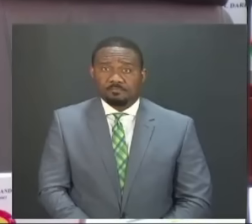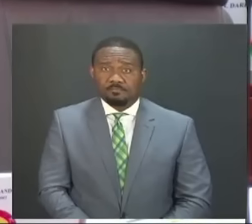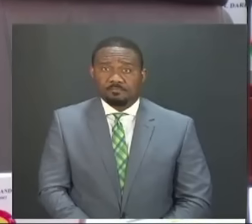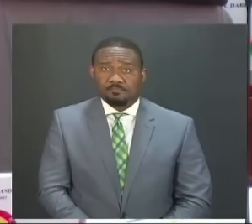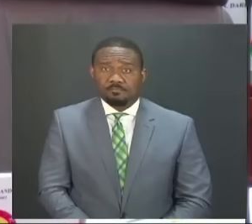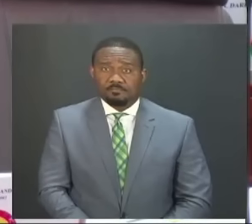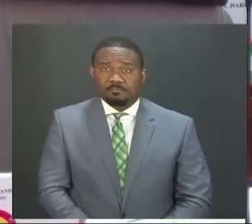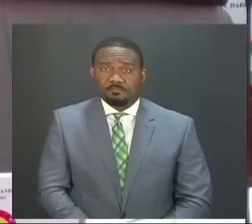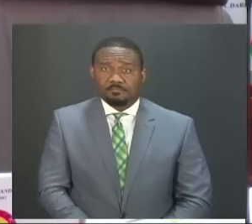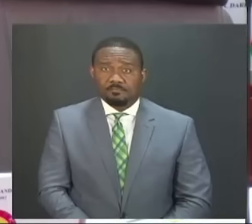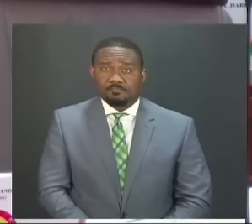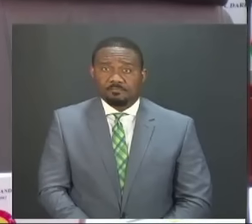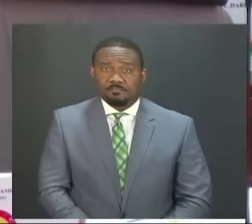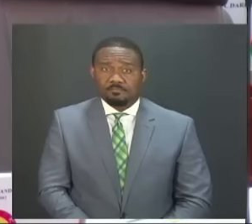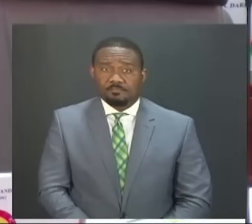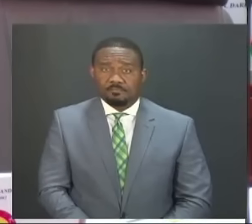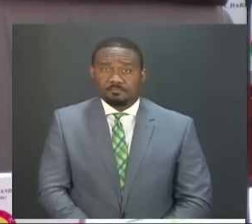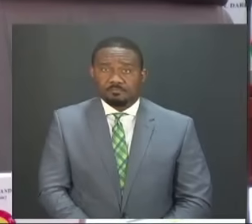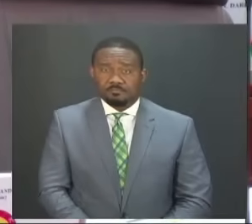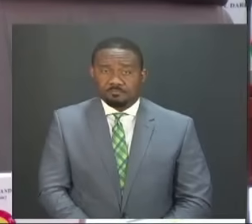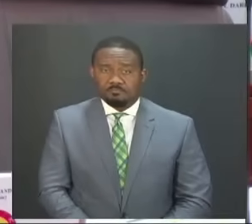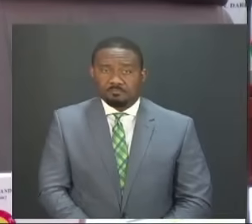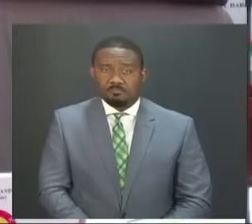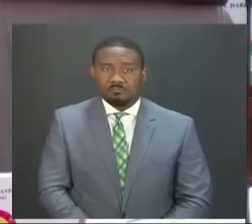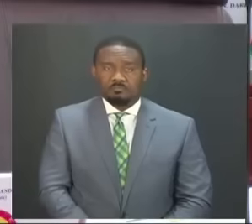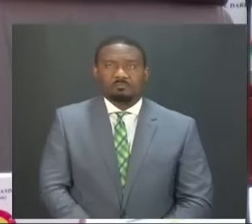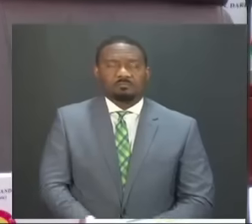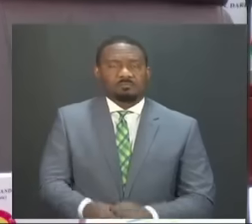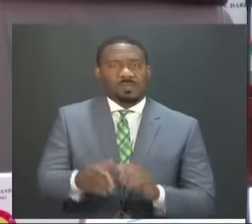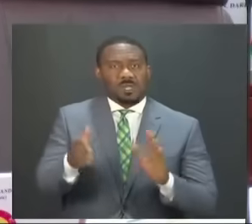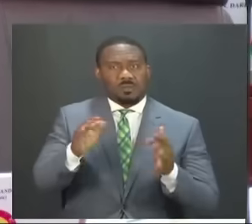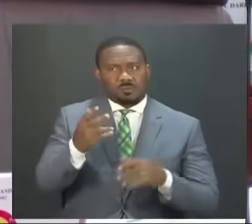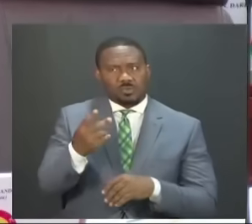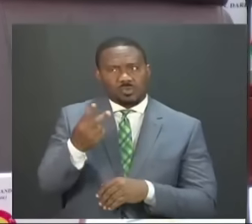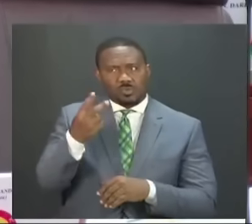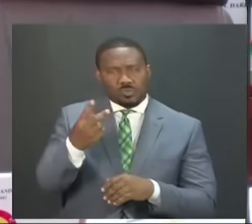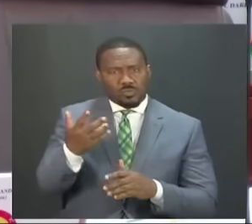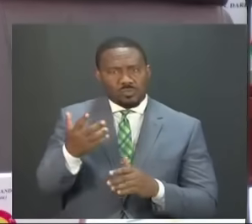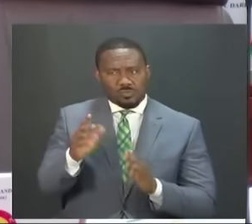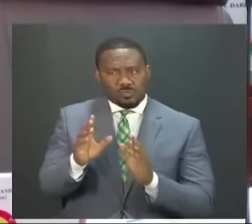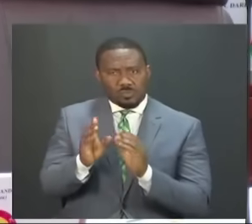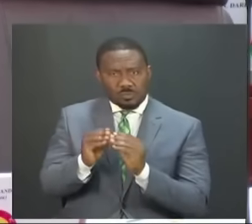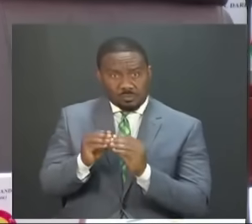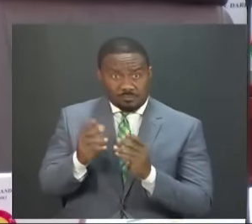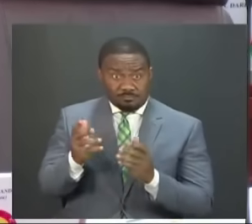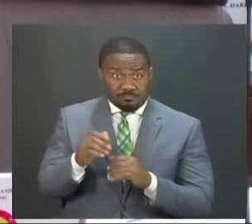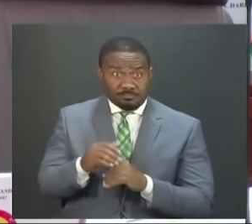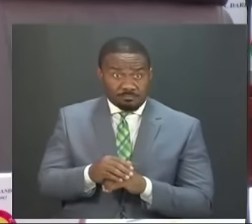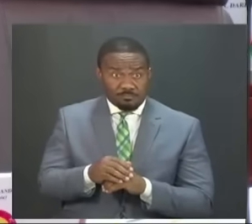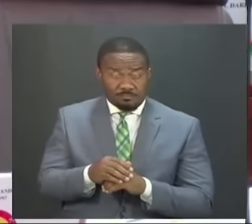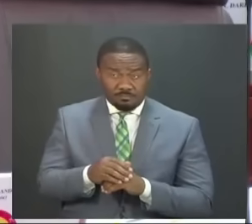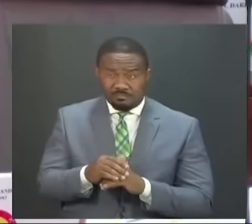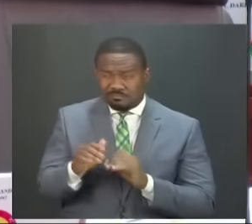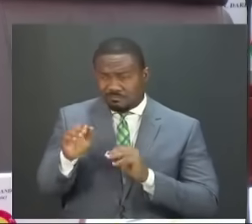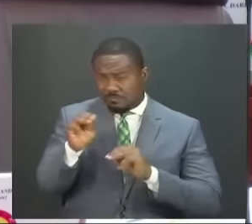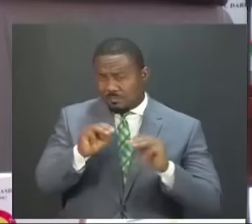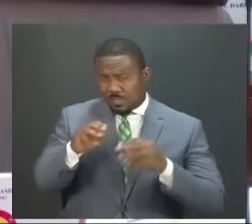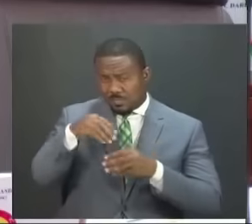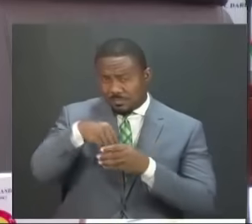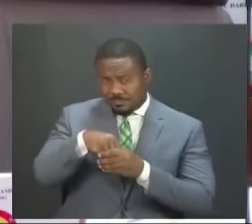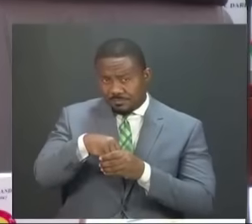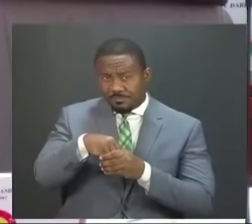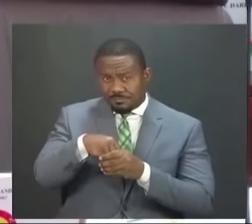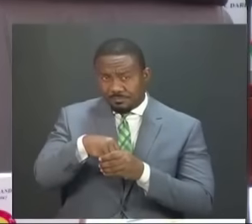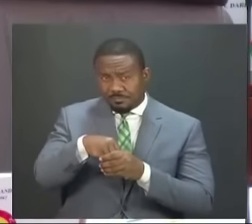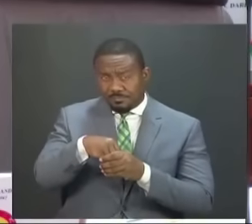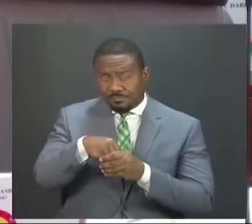of precedents of this House in respect of matters involving the rule of